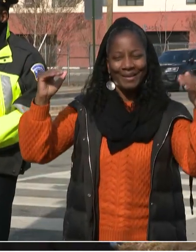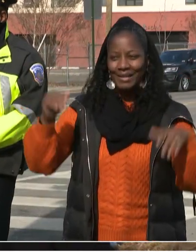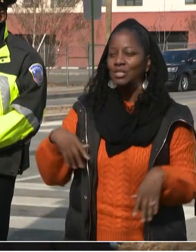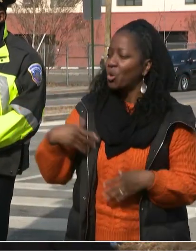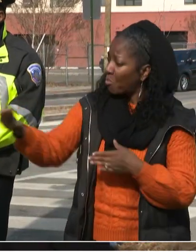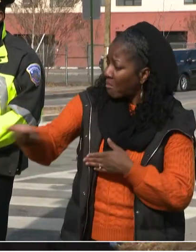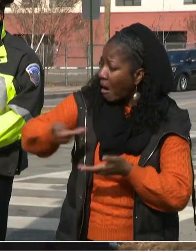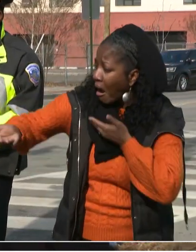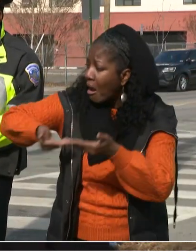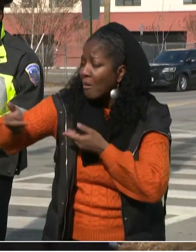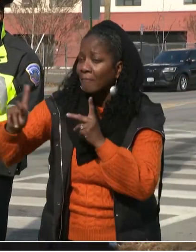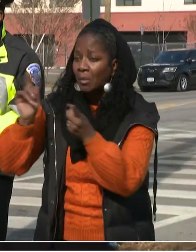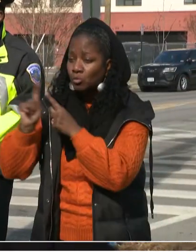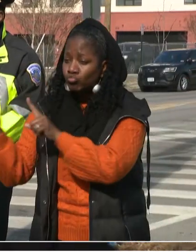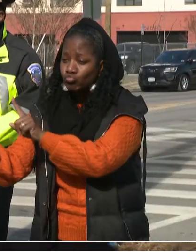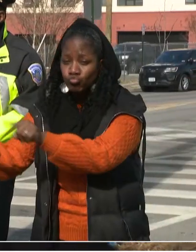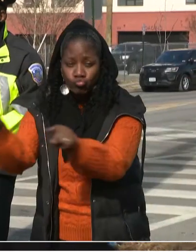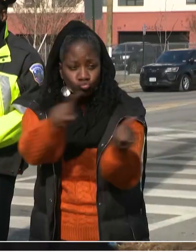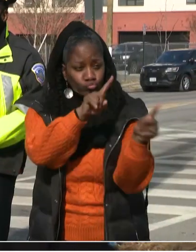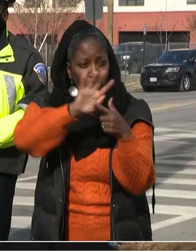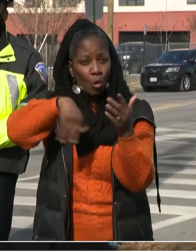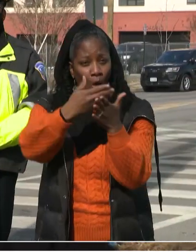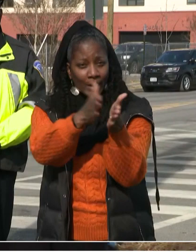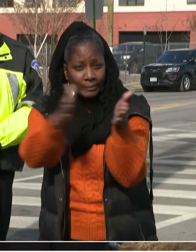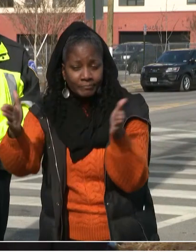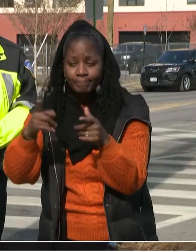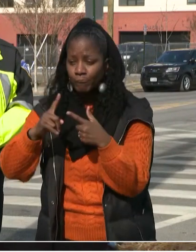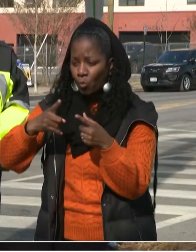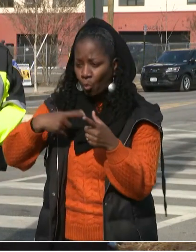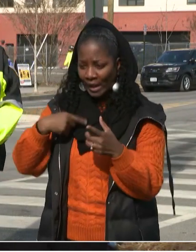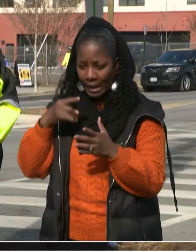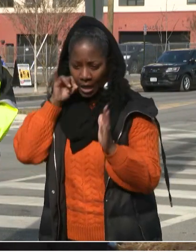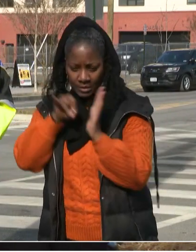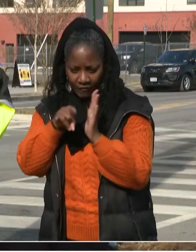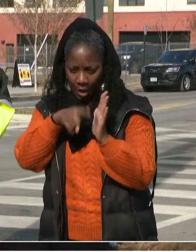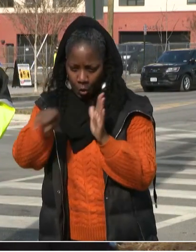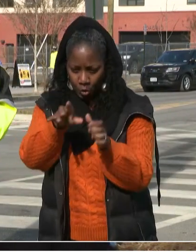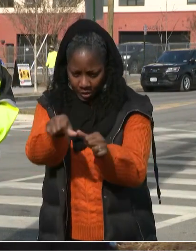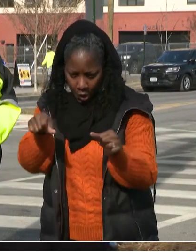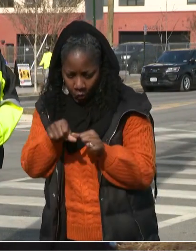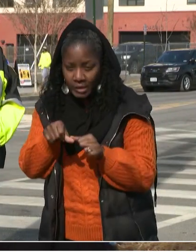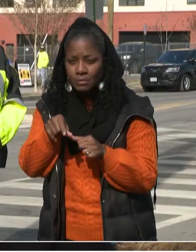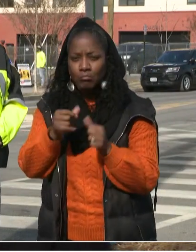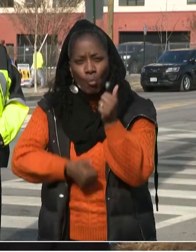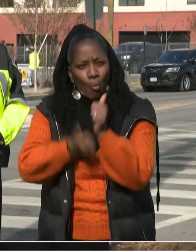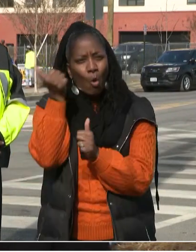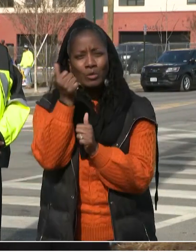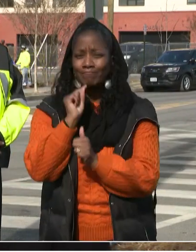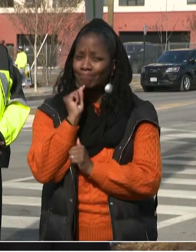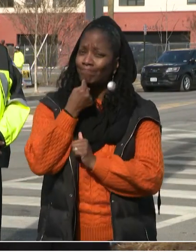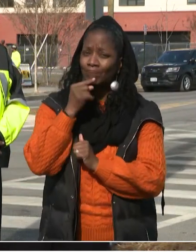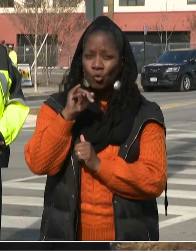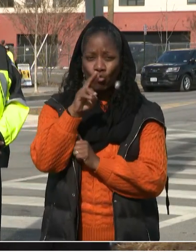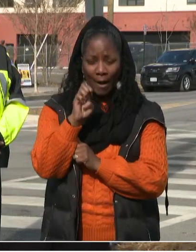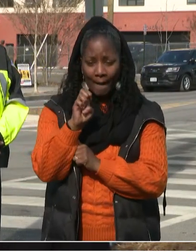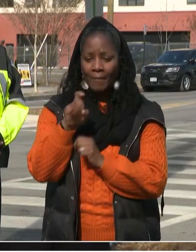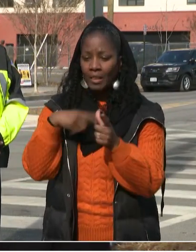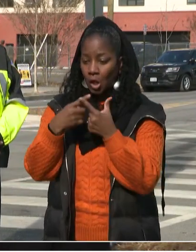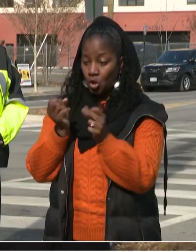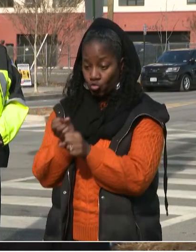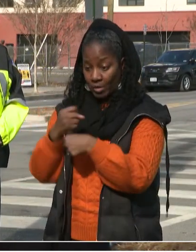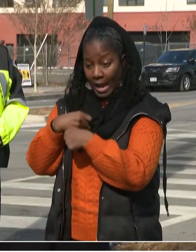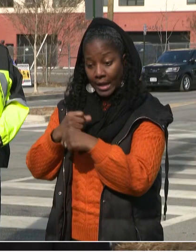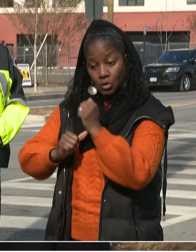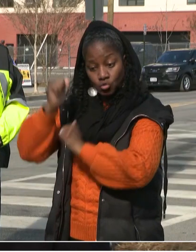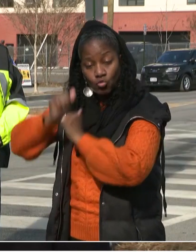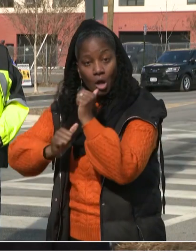go across neighborhoods that we have identified as the most serious crime. We've created a structure for intense